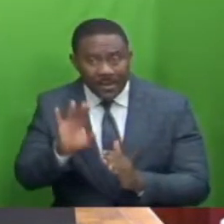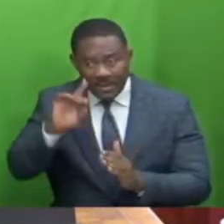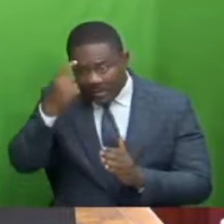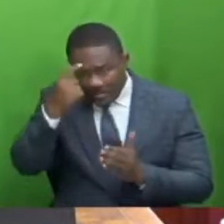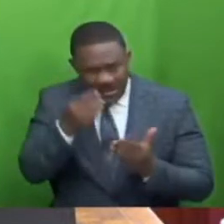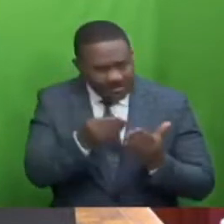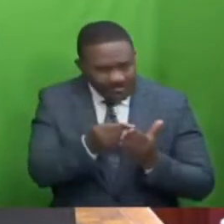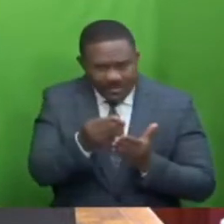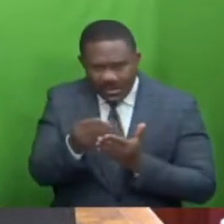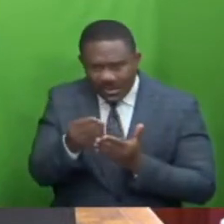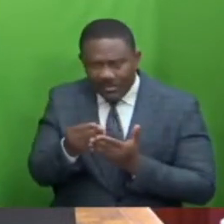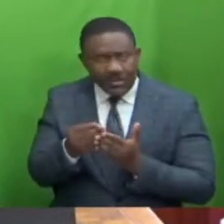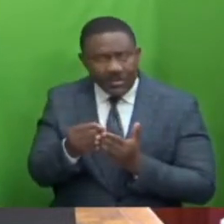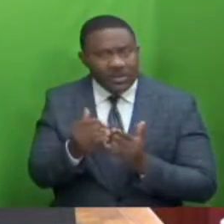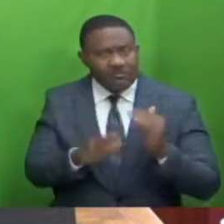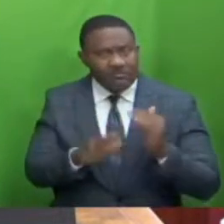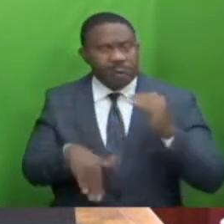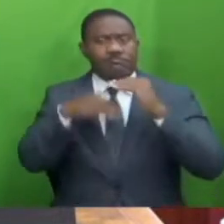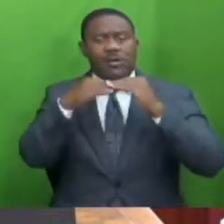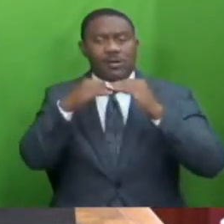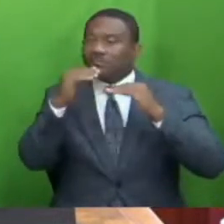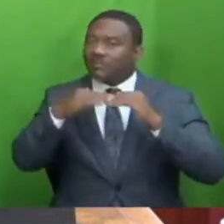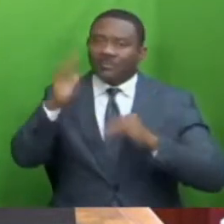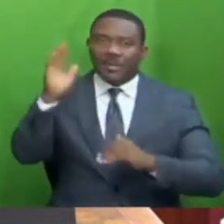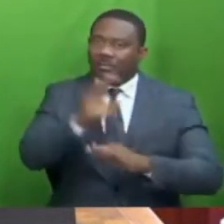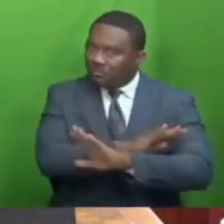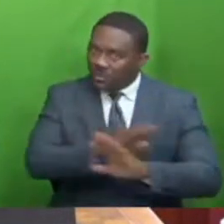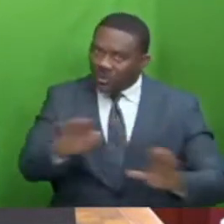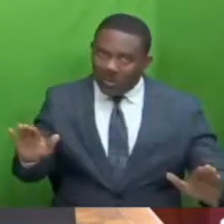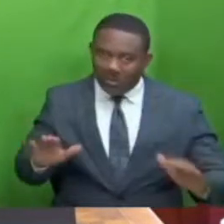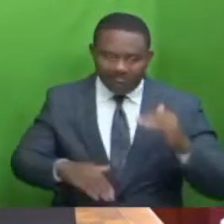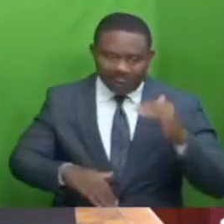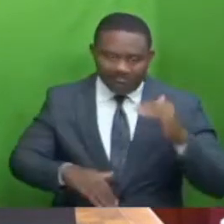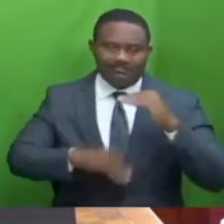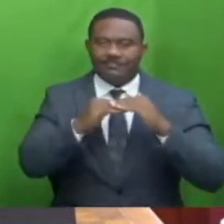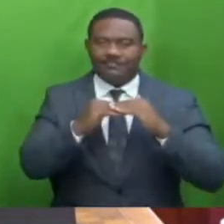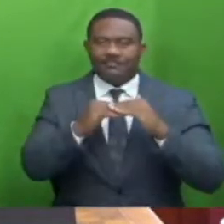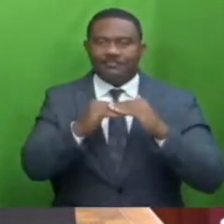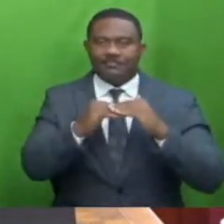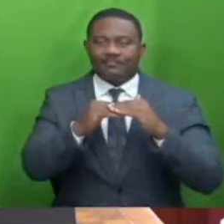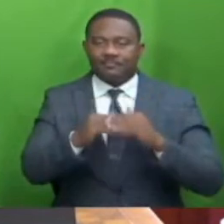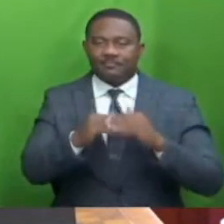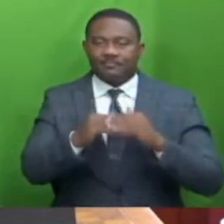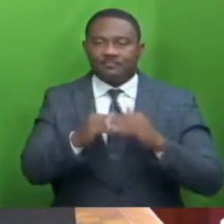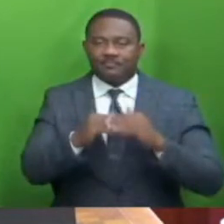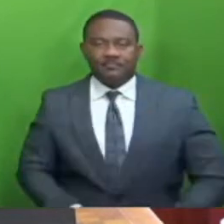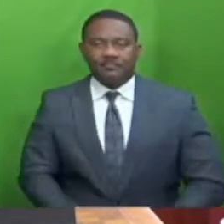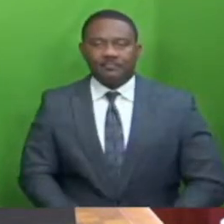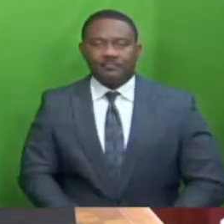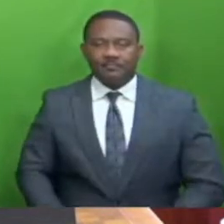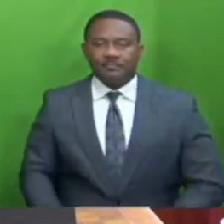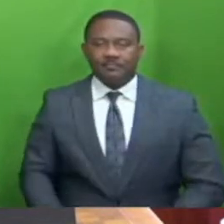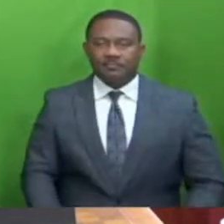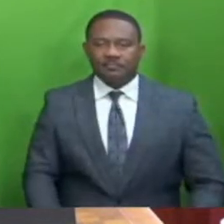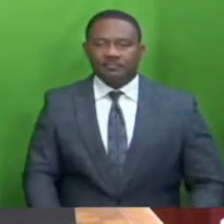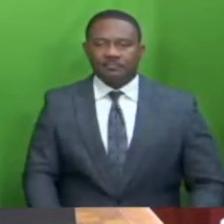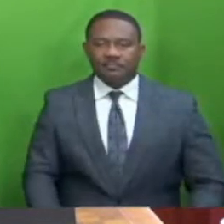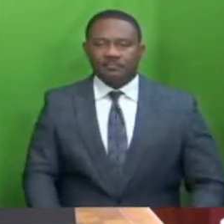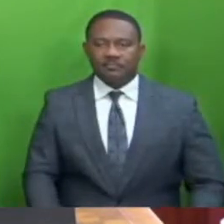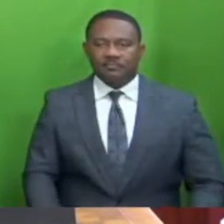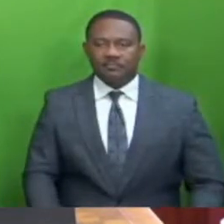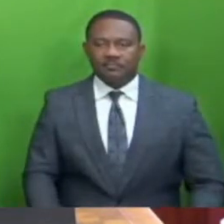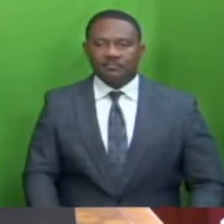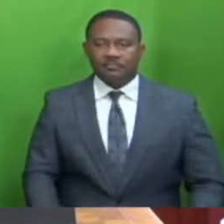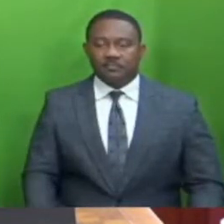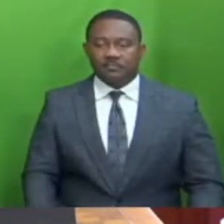Act thresholds of a fiscal deficit of no more than 5% of GDP. The strategy